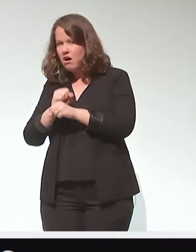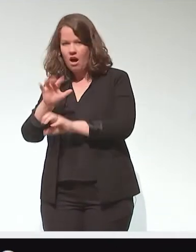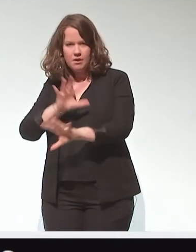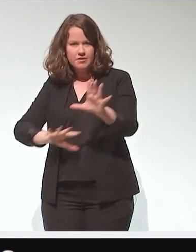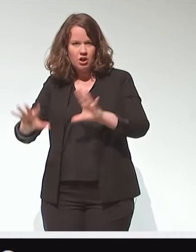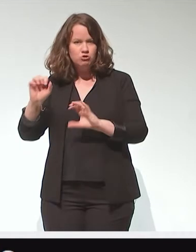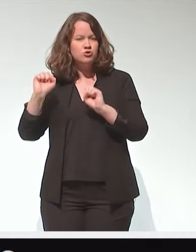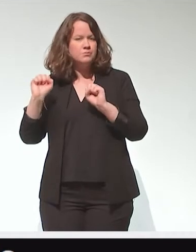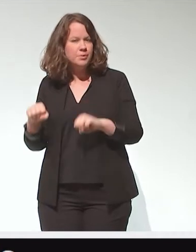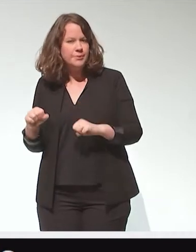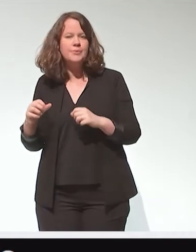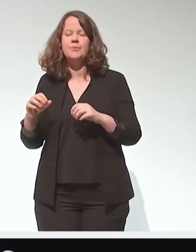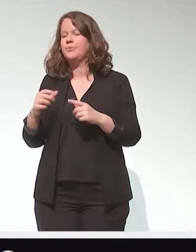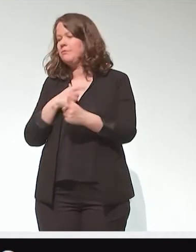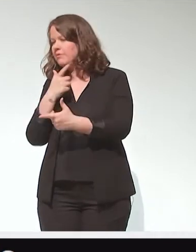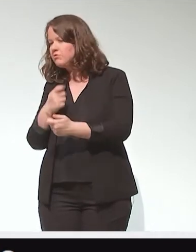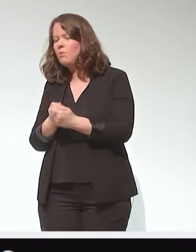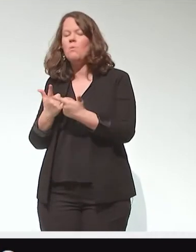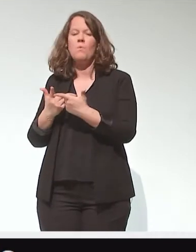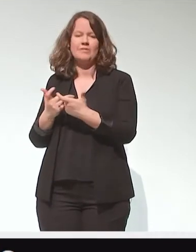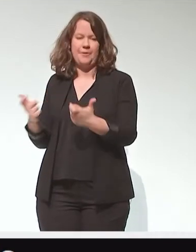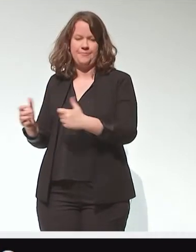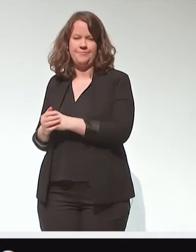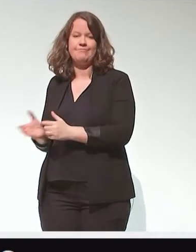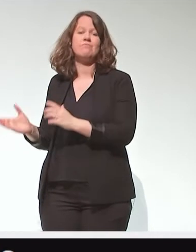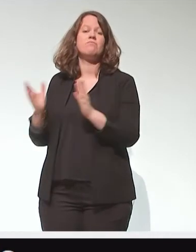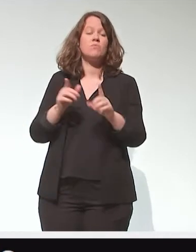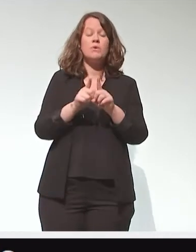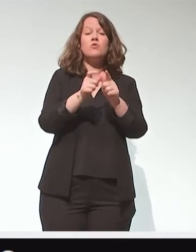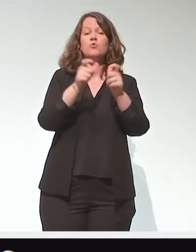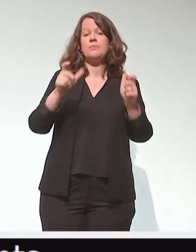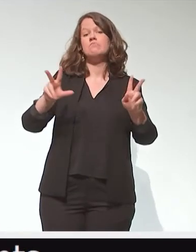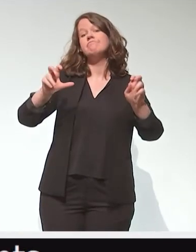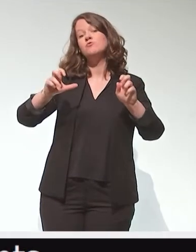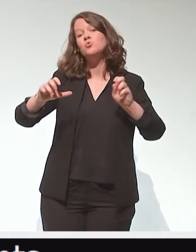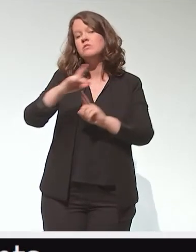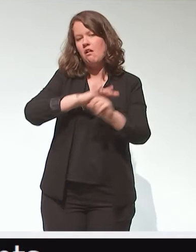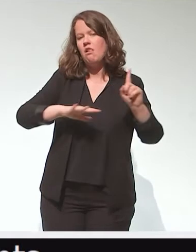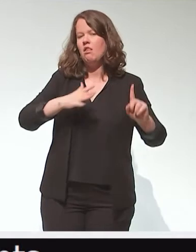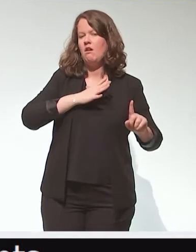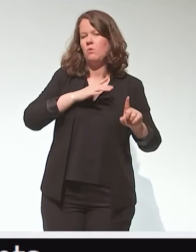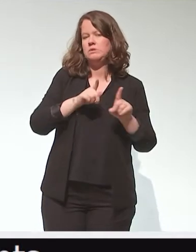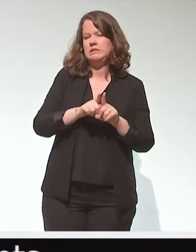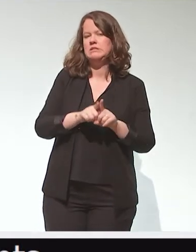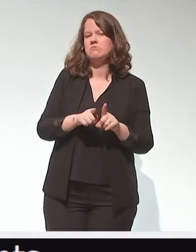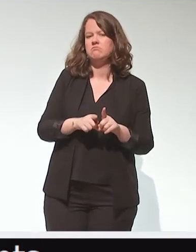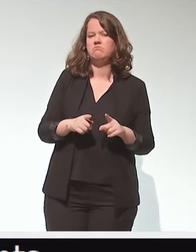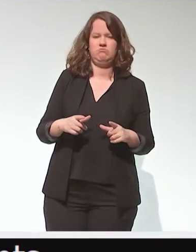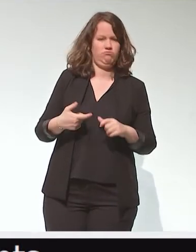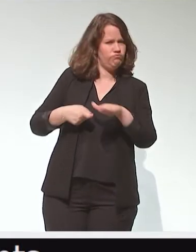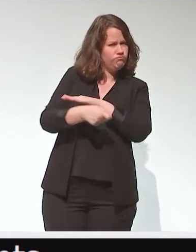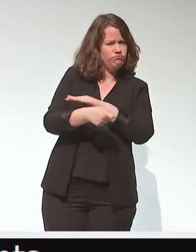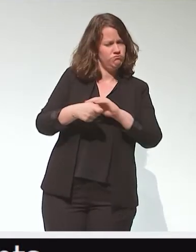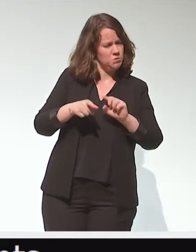enterprises. In the Czech Republic, social enterprises are also supported by ESF